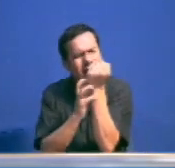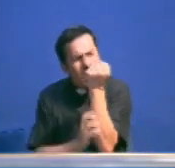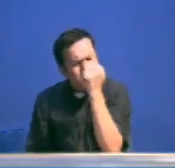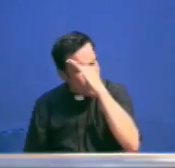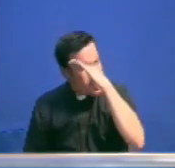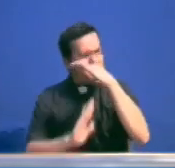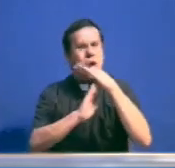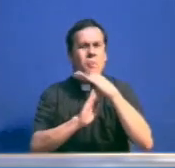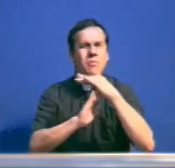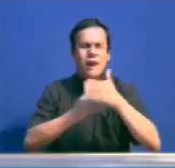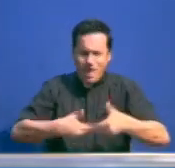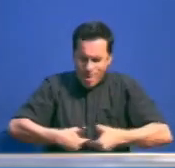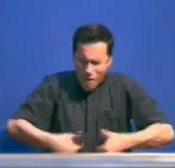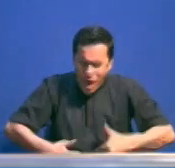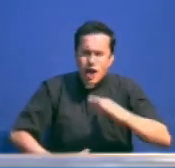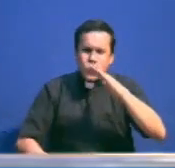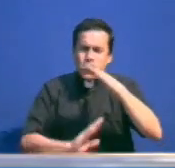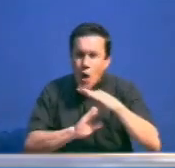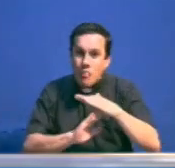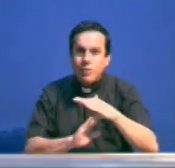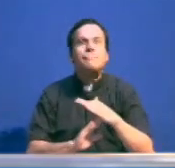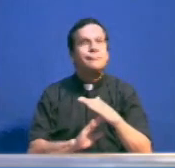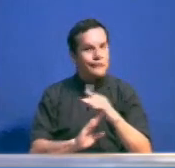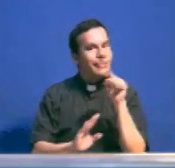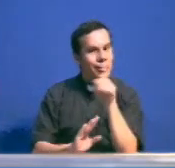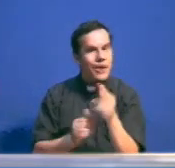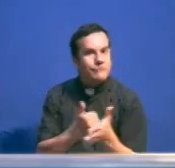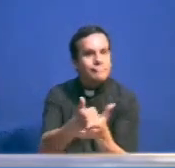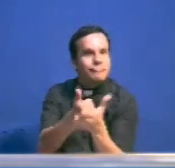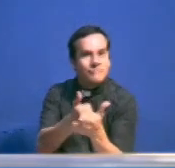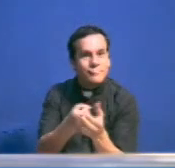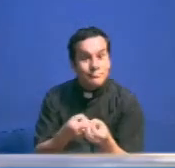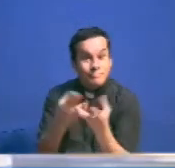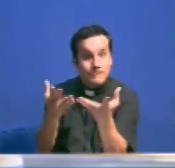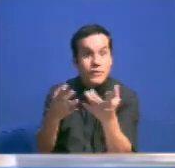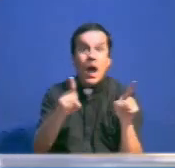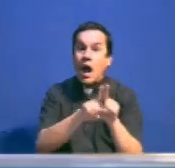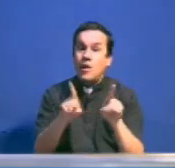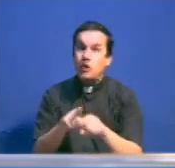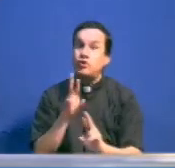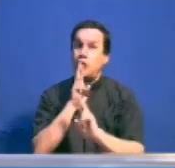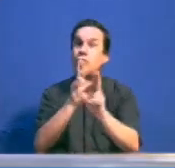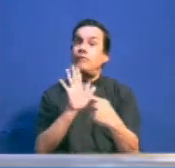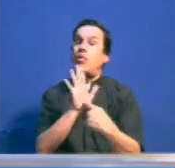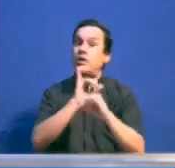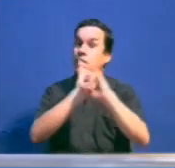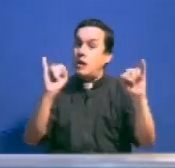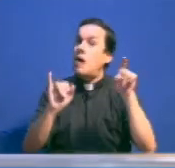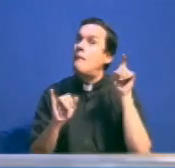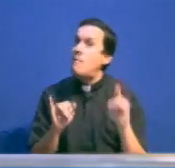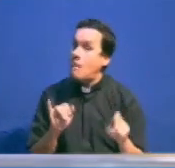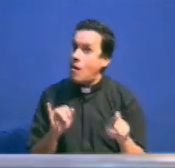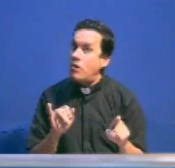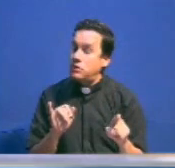needy, and wherever we are asking also for transparency. Remember last year, we were talking